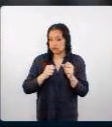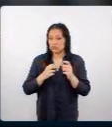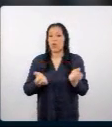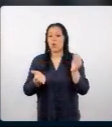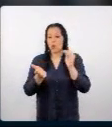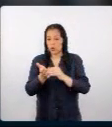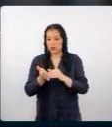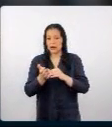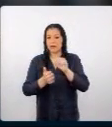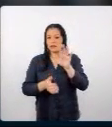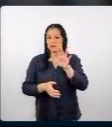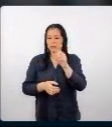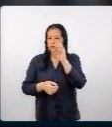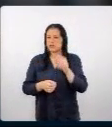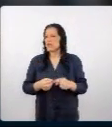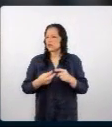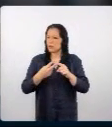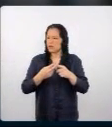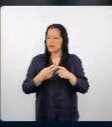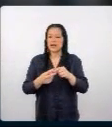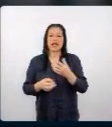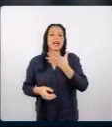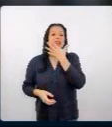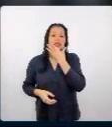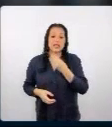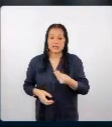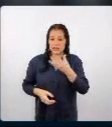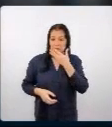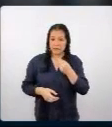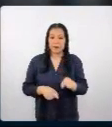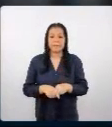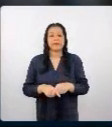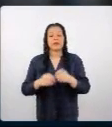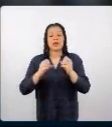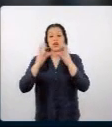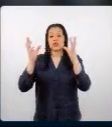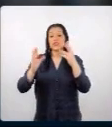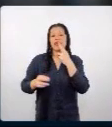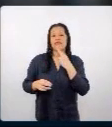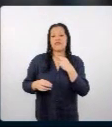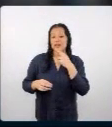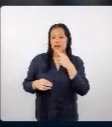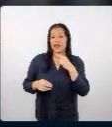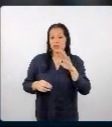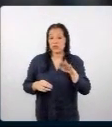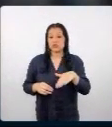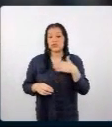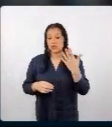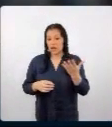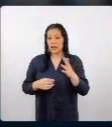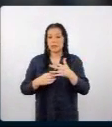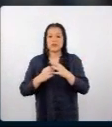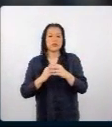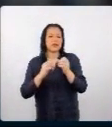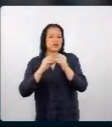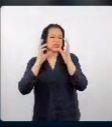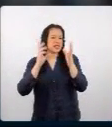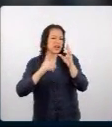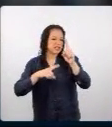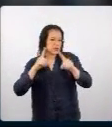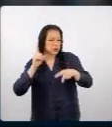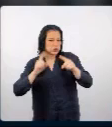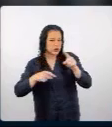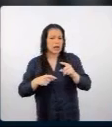as well. But whatever holidays comes in between usually is taken into account for short